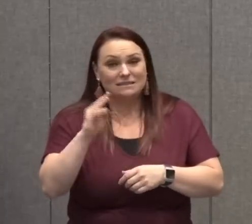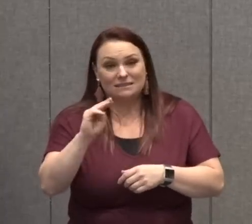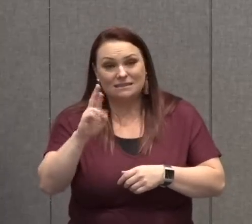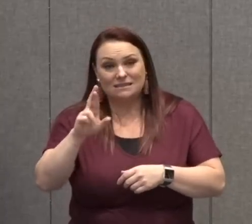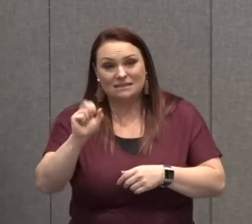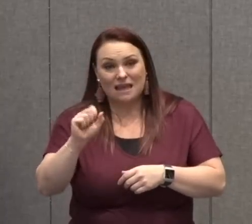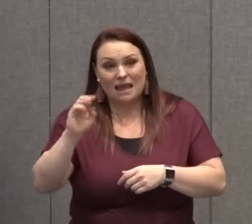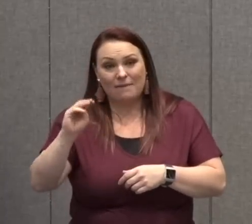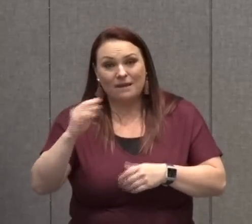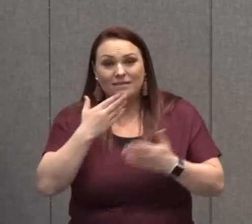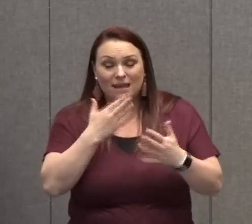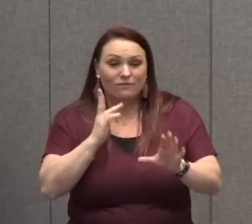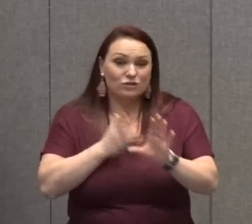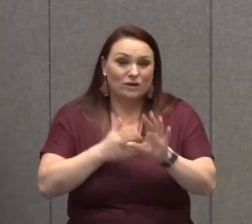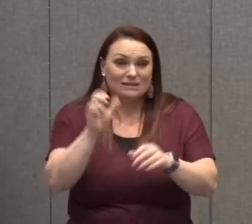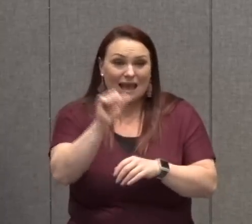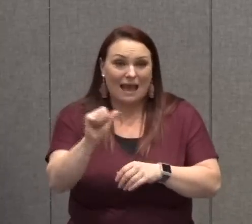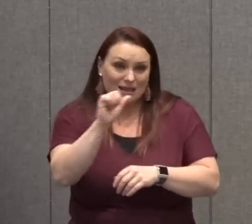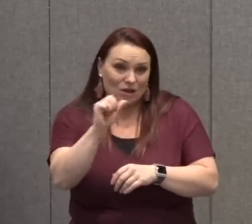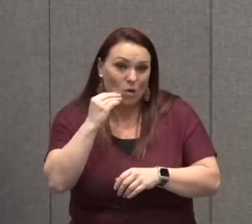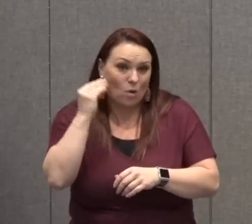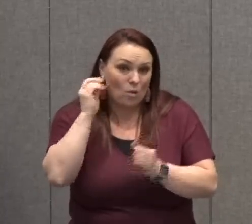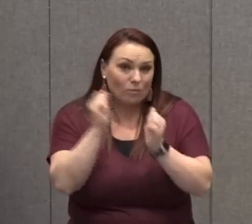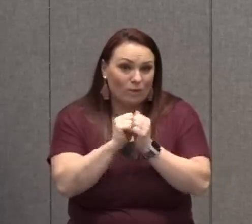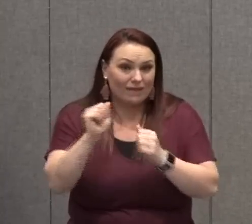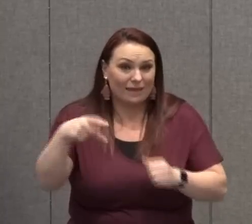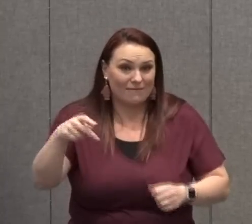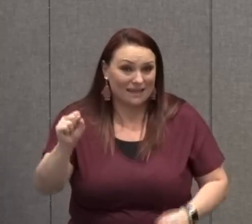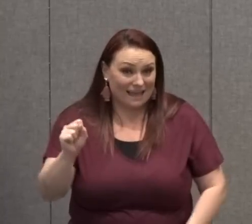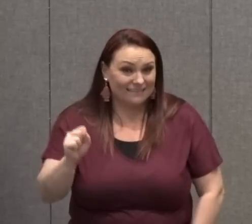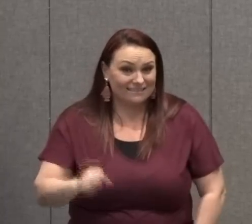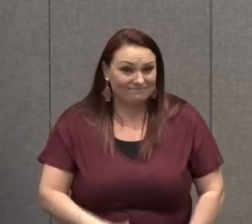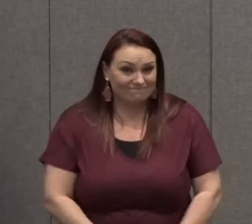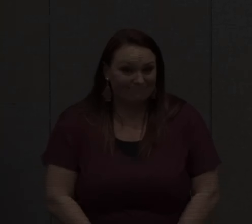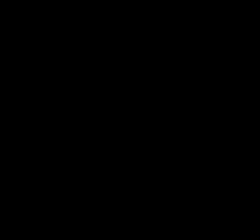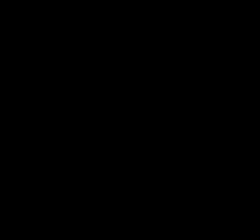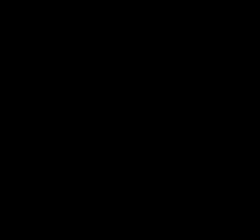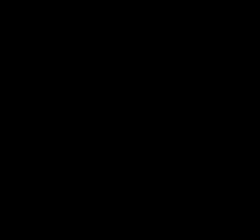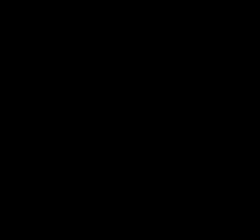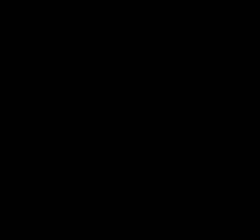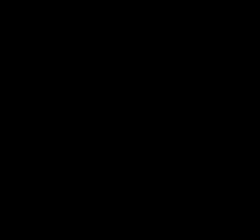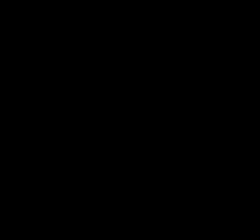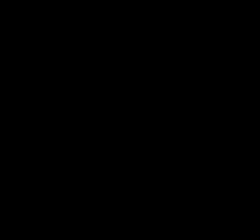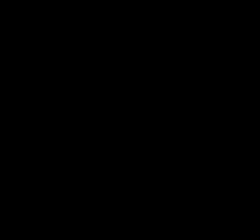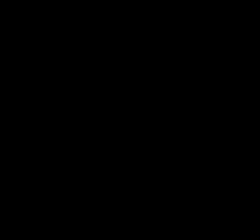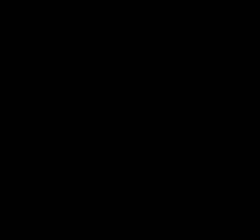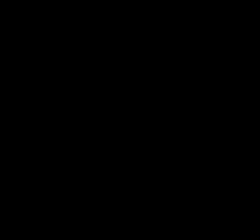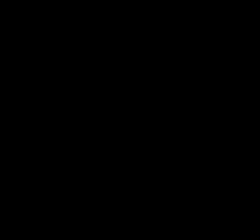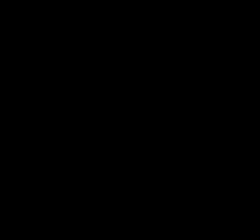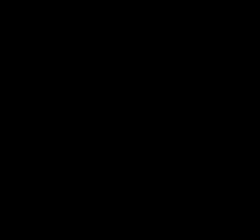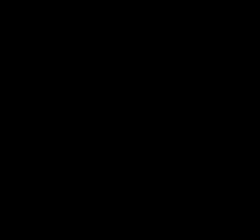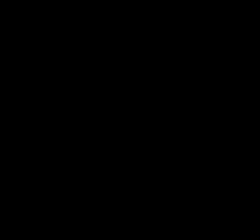APS thank you